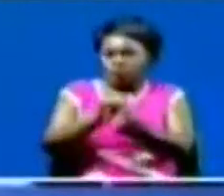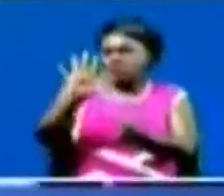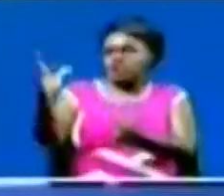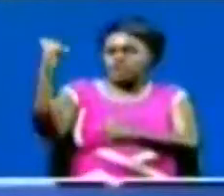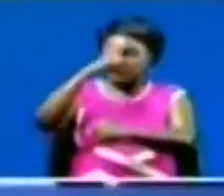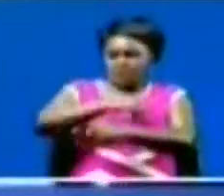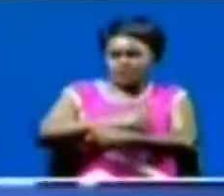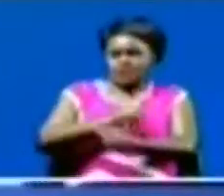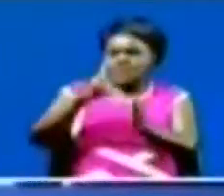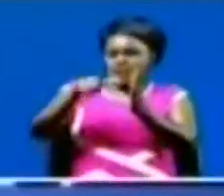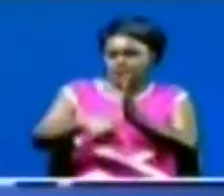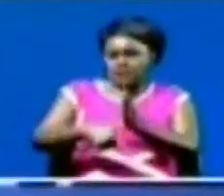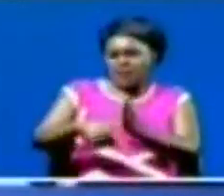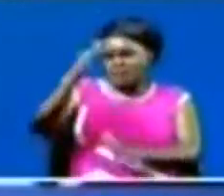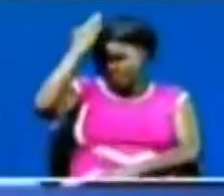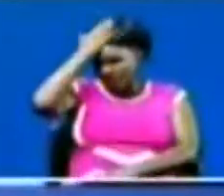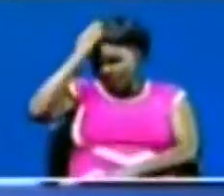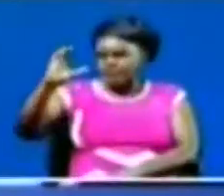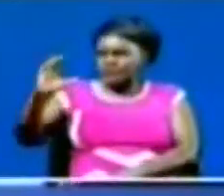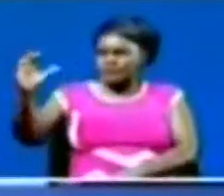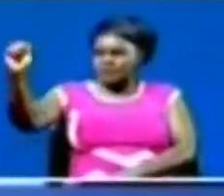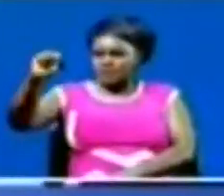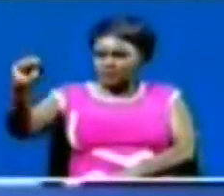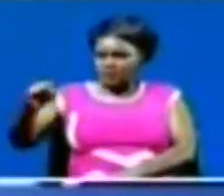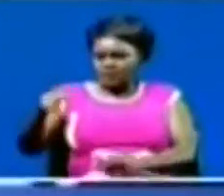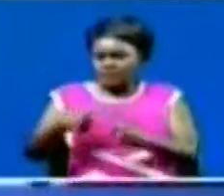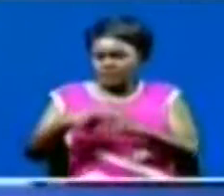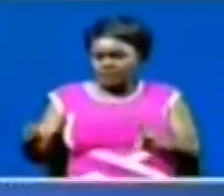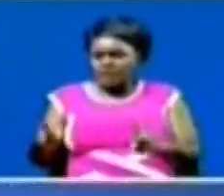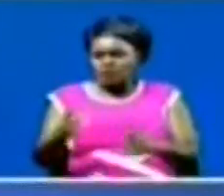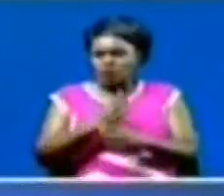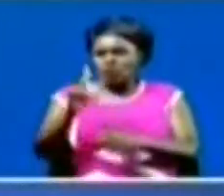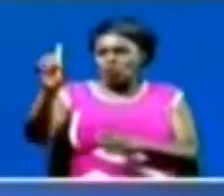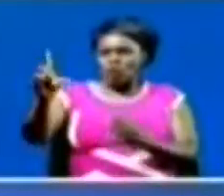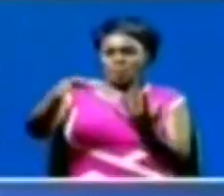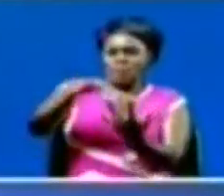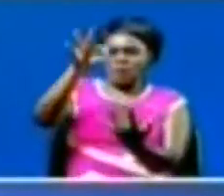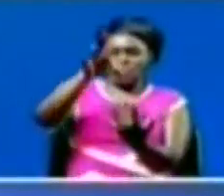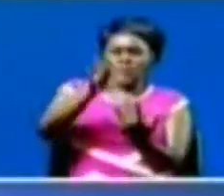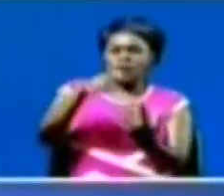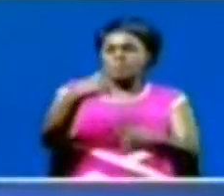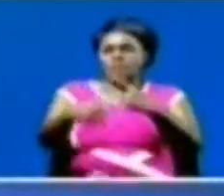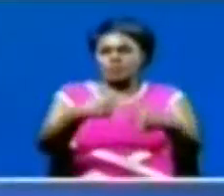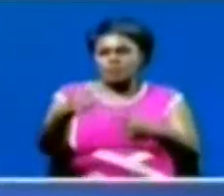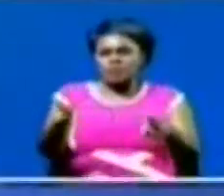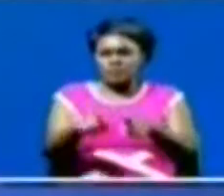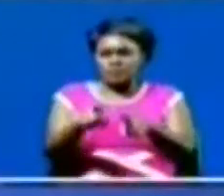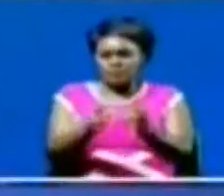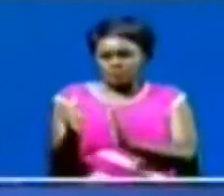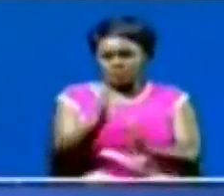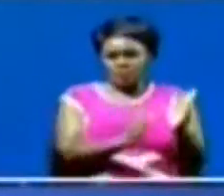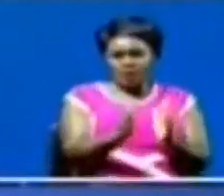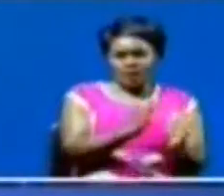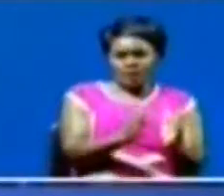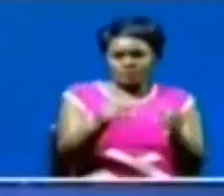when on Monday, Education Cabinet Secretary Amina Mohammed launched the new Form 1 selection process, besides unveiling strategies to